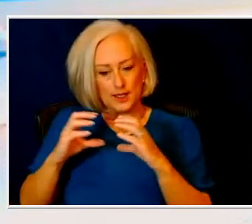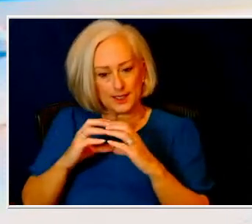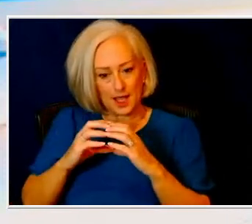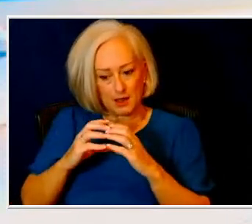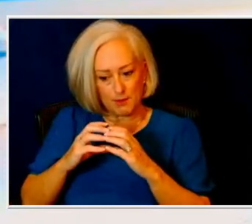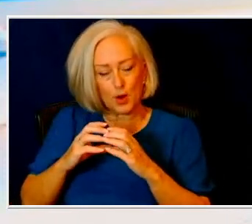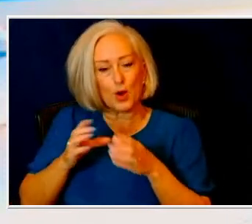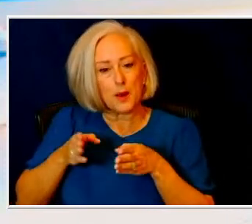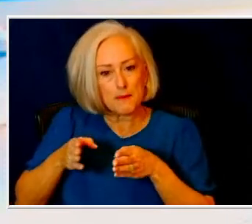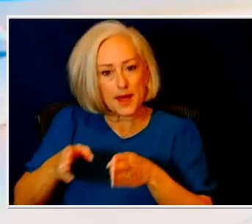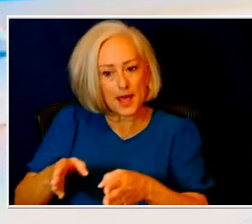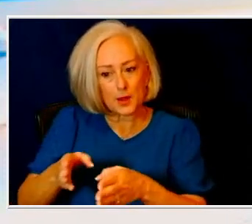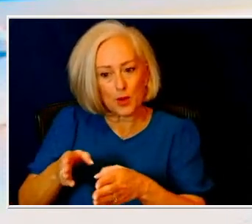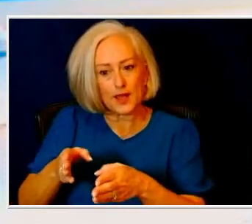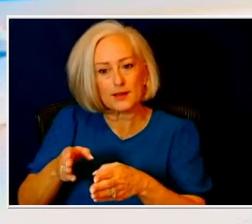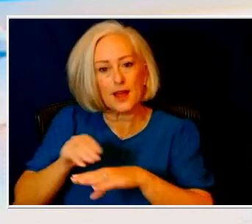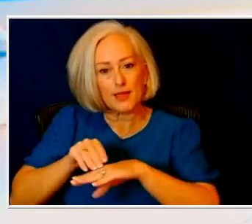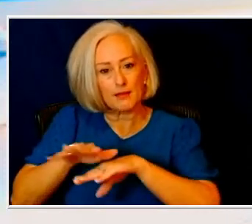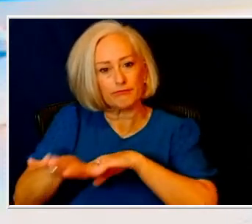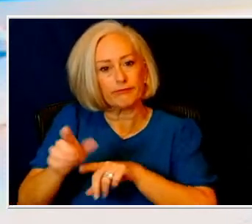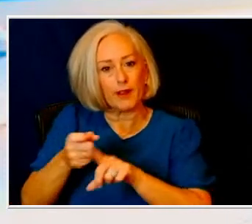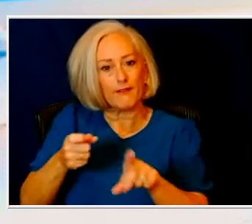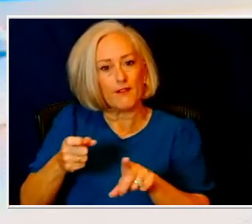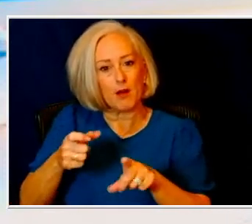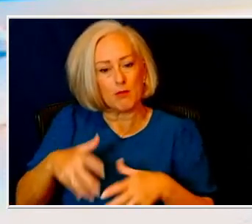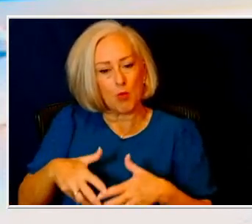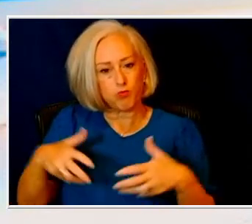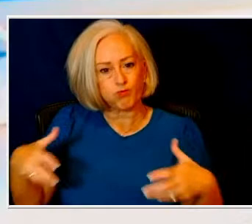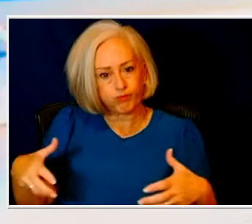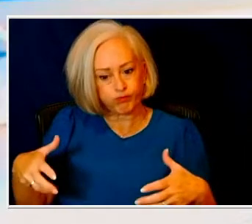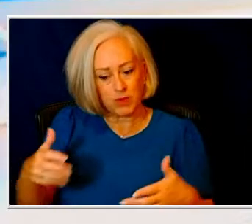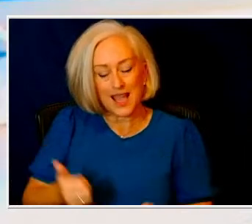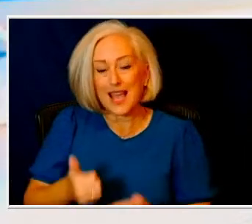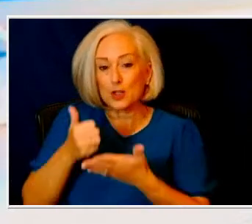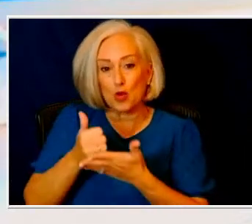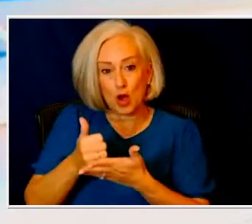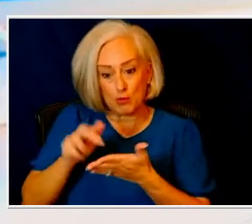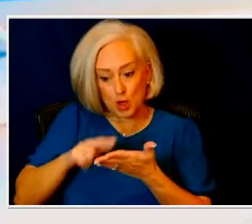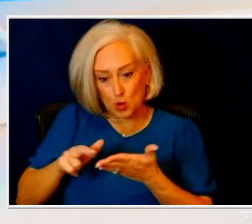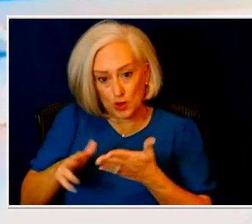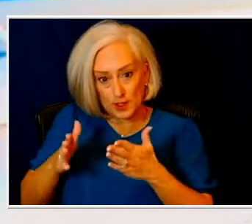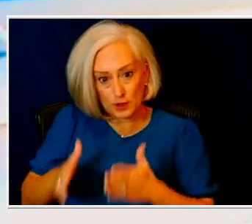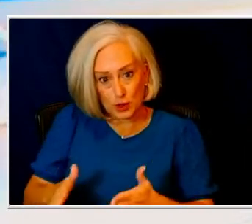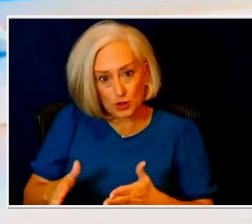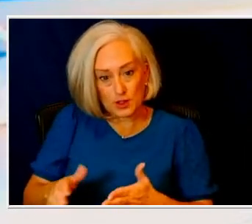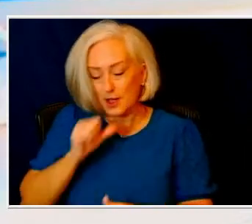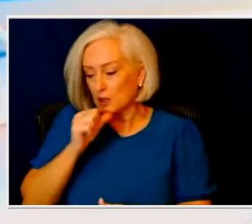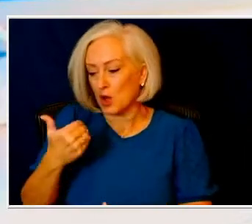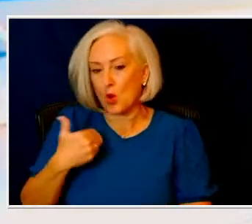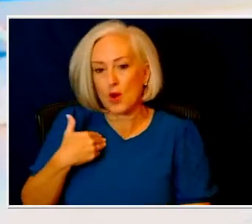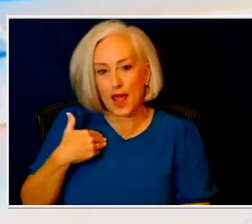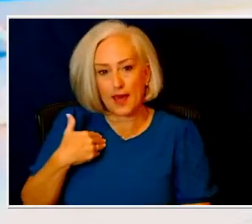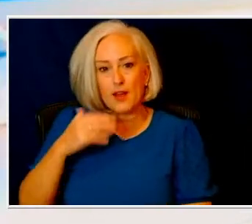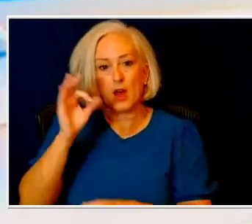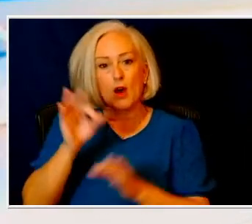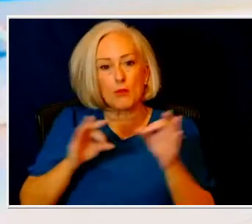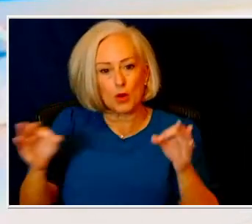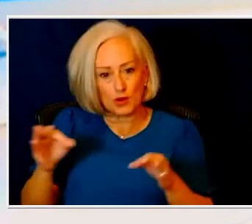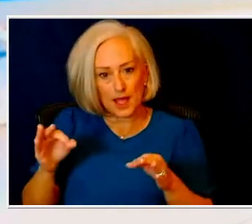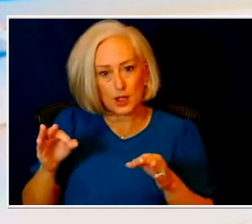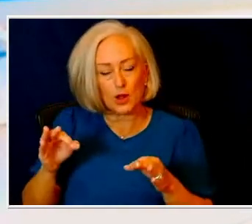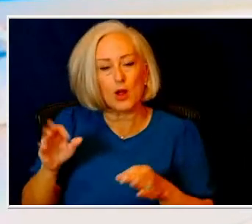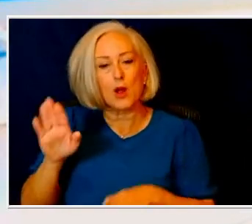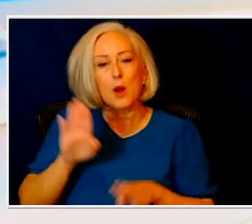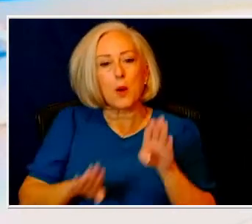and also to help investigators who maybe don't have a regular biochemistry or molecular lab collect that data, do